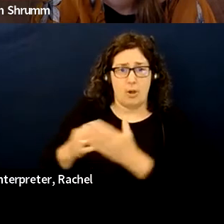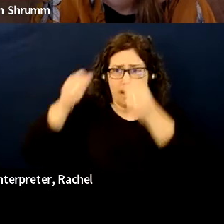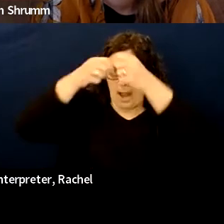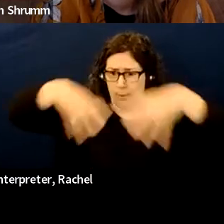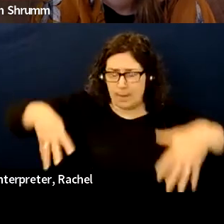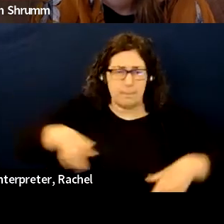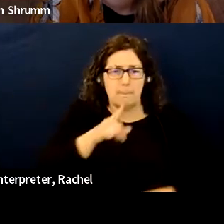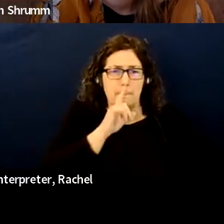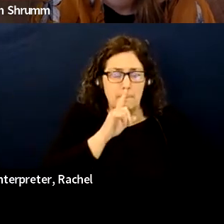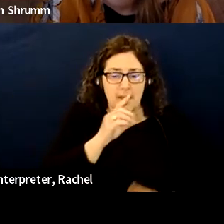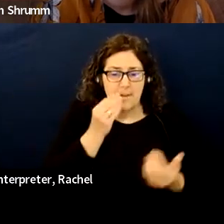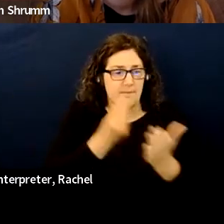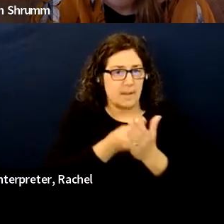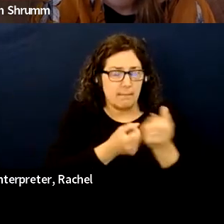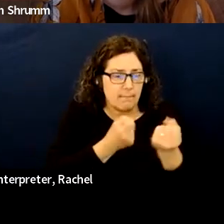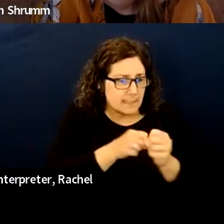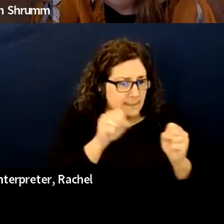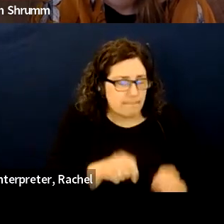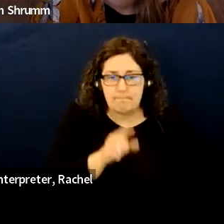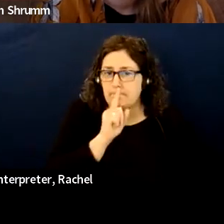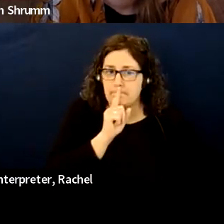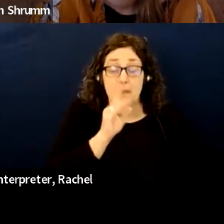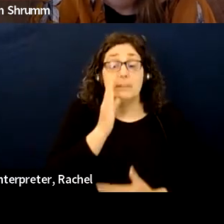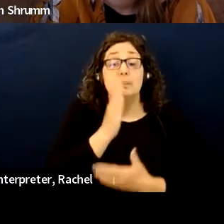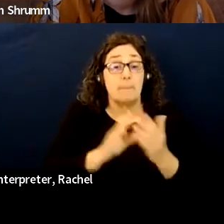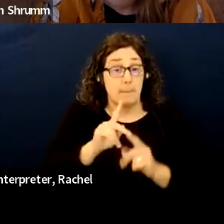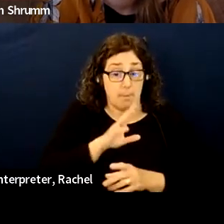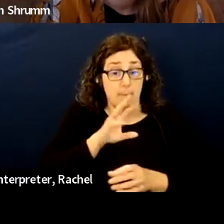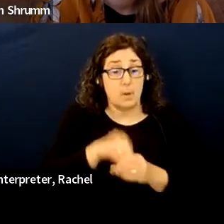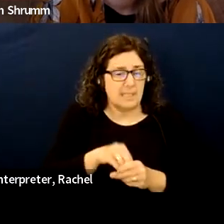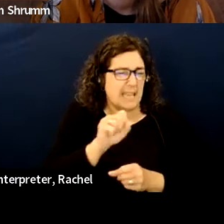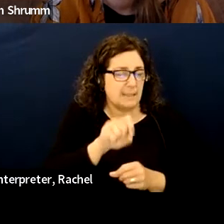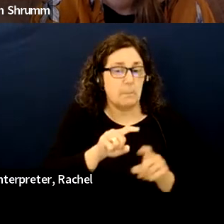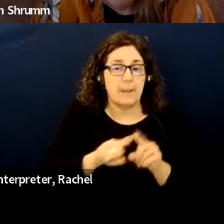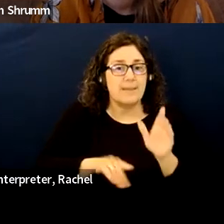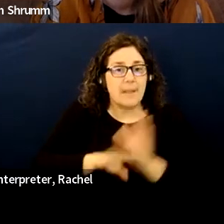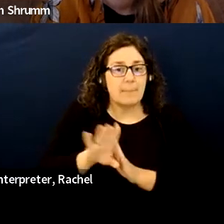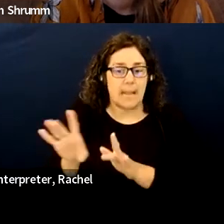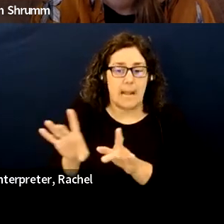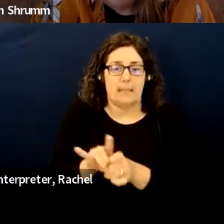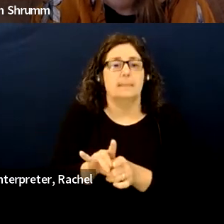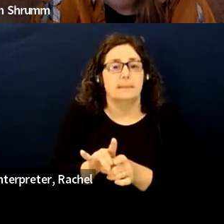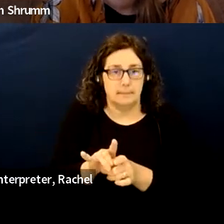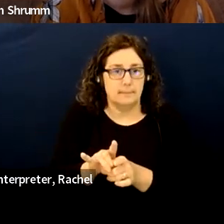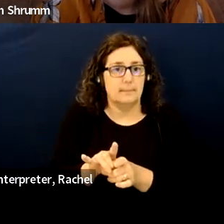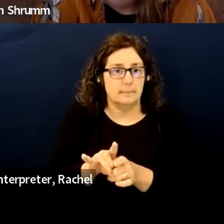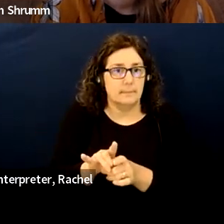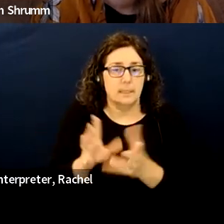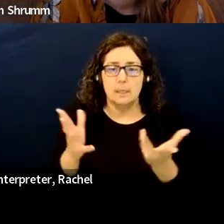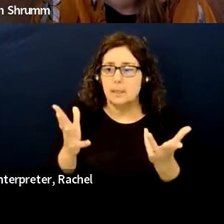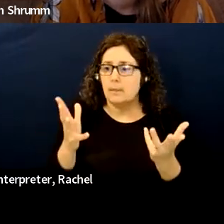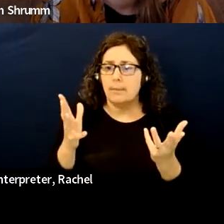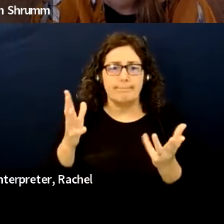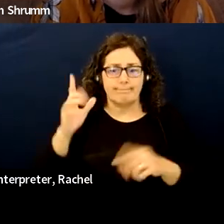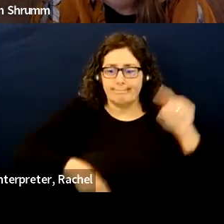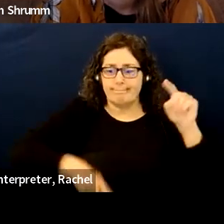nothing to do with the funding systems. Some people participating in that, but it's developing these links. It's completely intergenerational. We